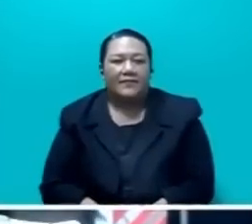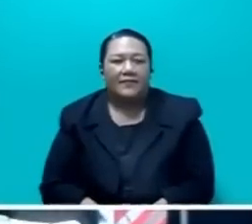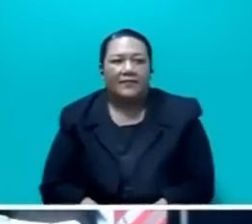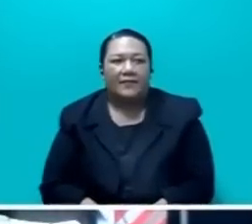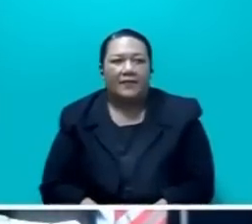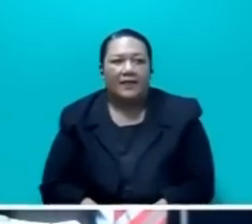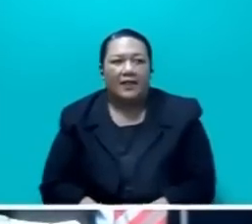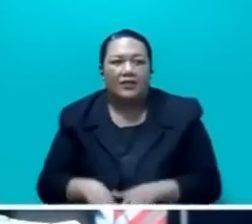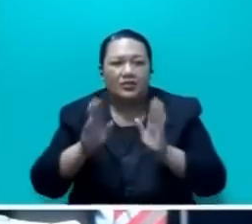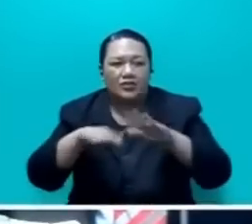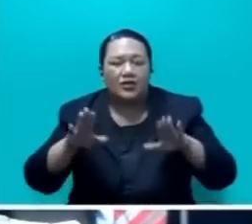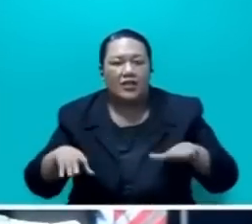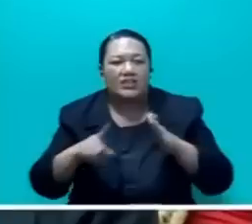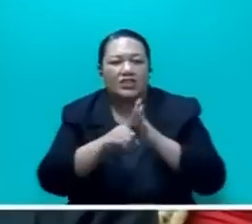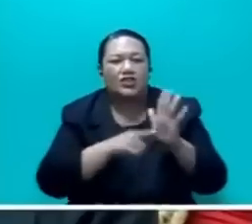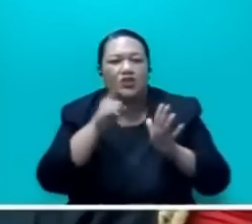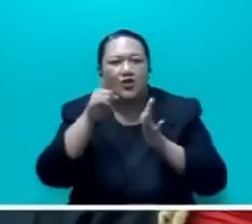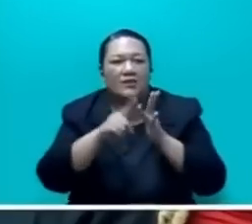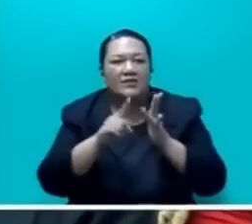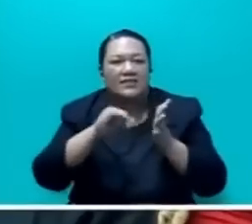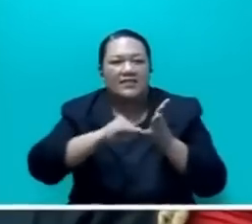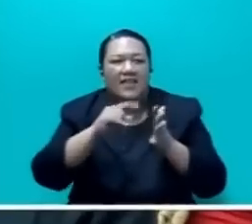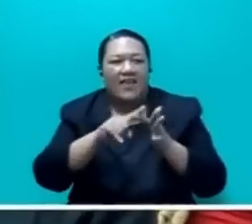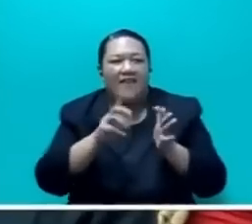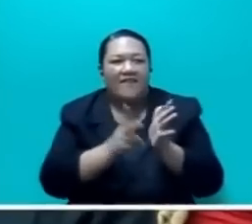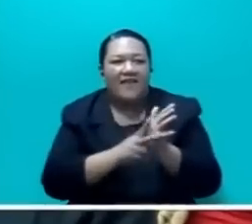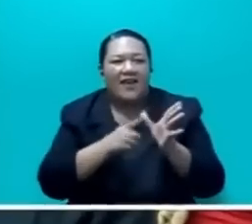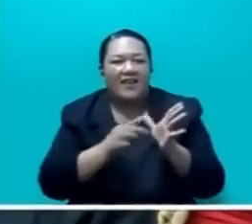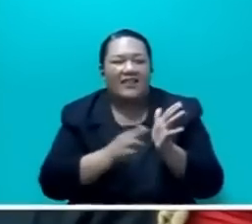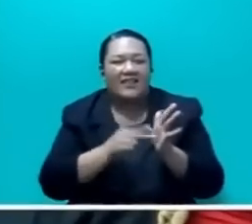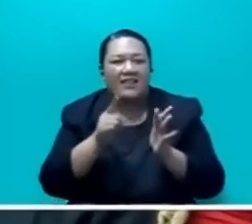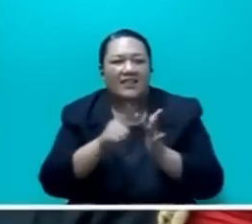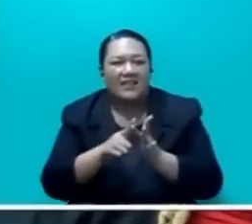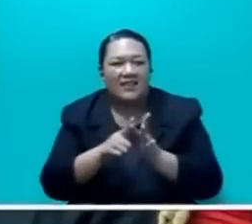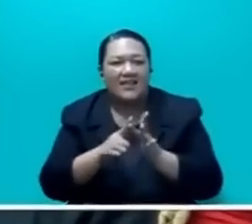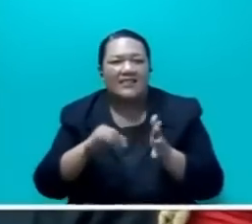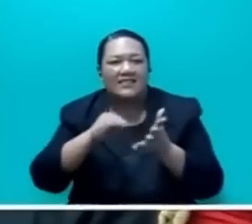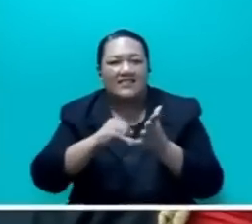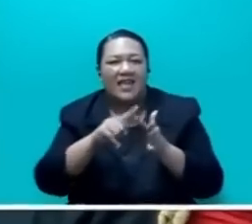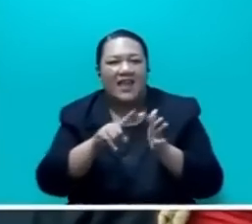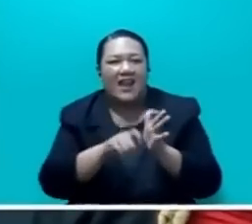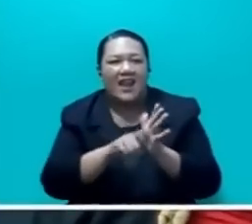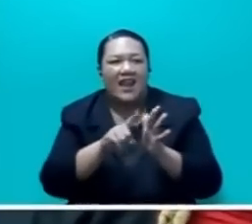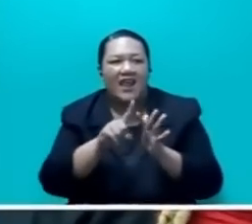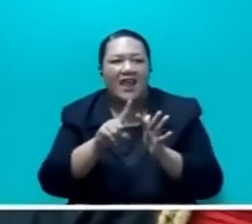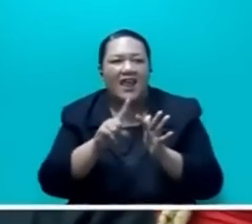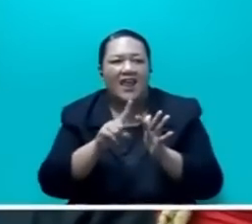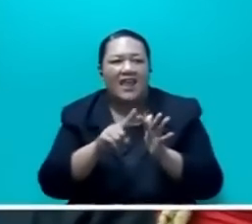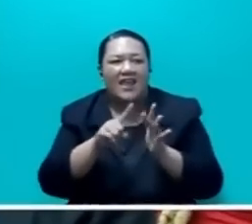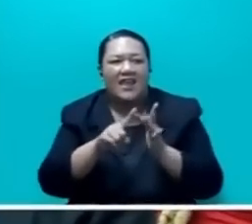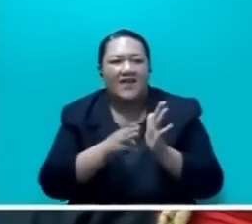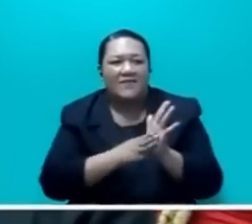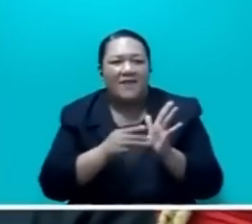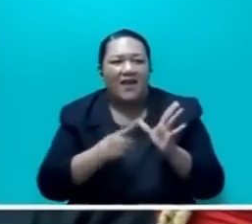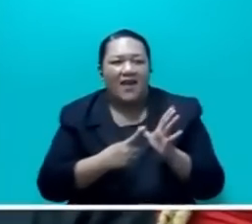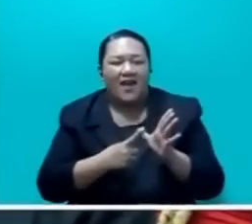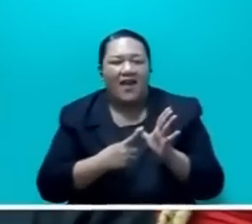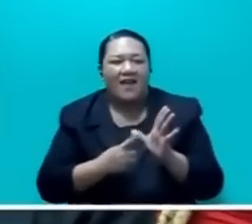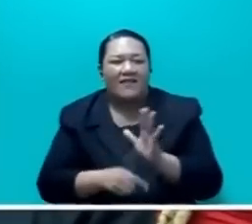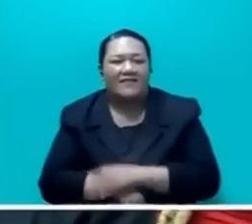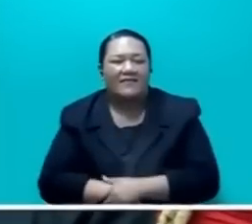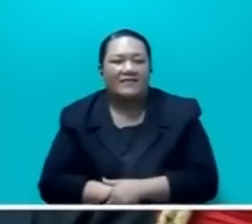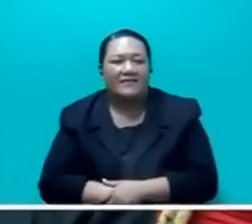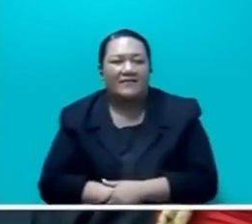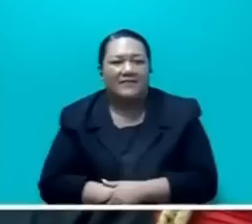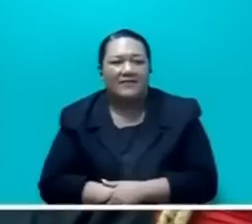My children, Josephine Mbola, Serema Tadini Korodi Turaga, Serema Pamela Turaga,